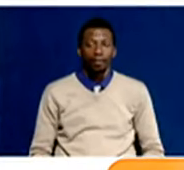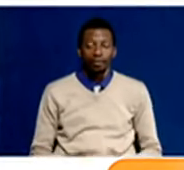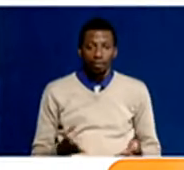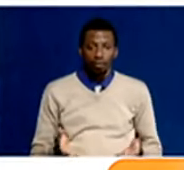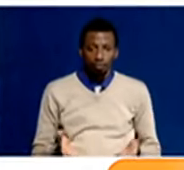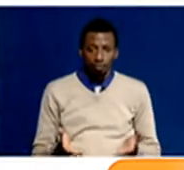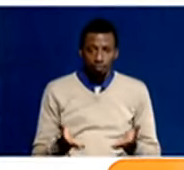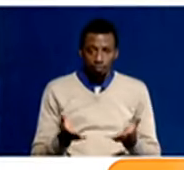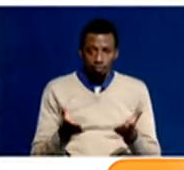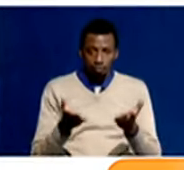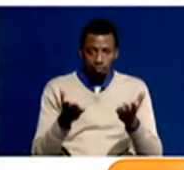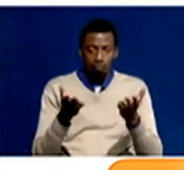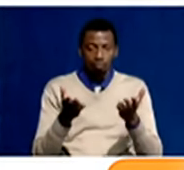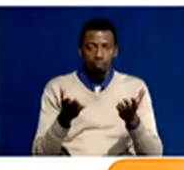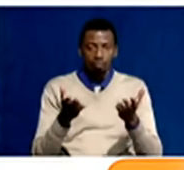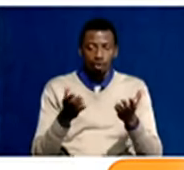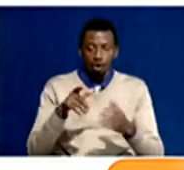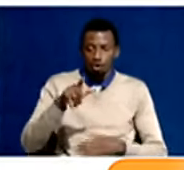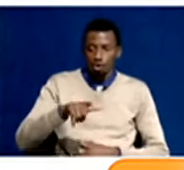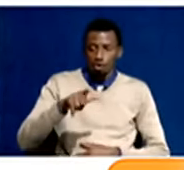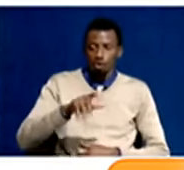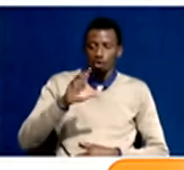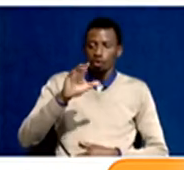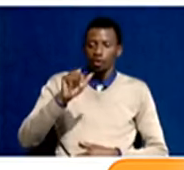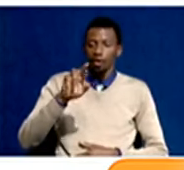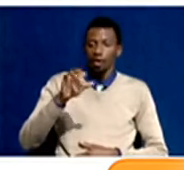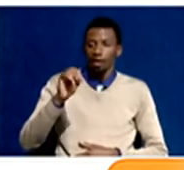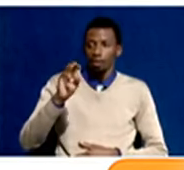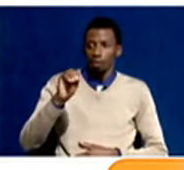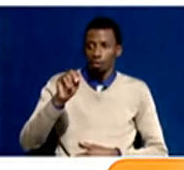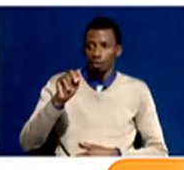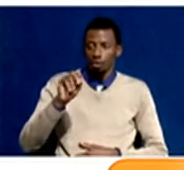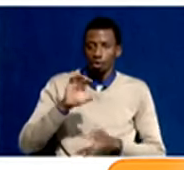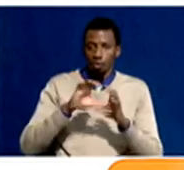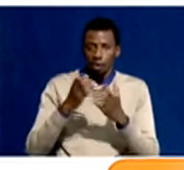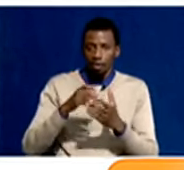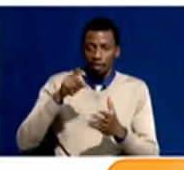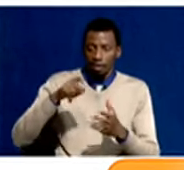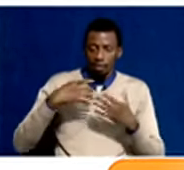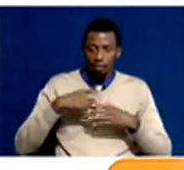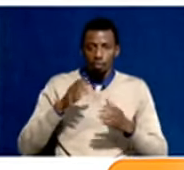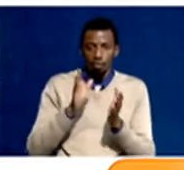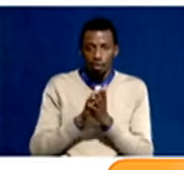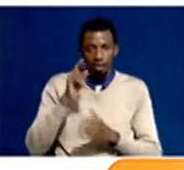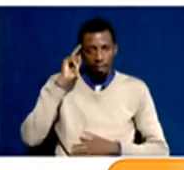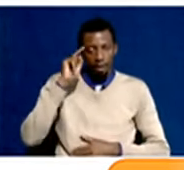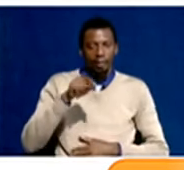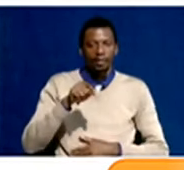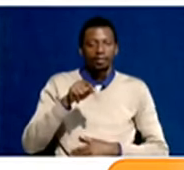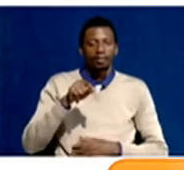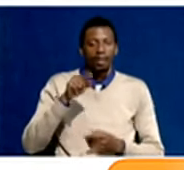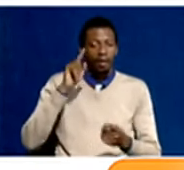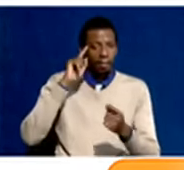Accelerating towards a low-carbon world needs people with a purpose, like said in the title of your report. It embodies a